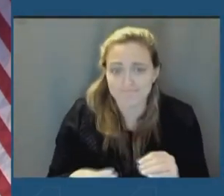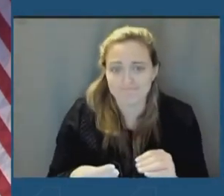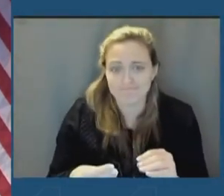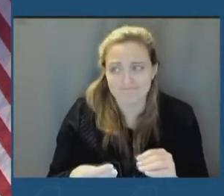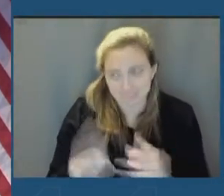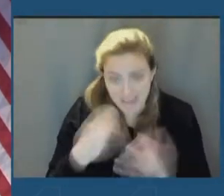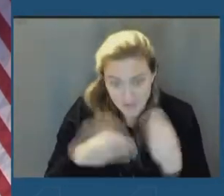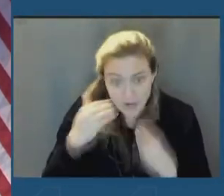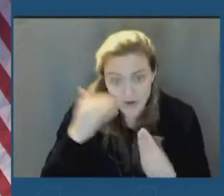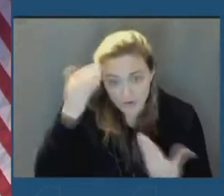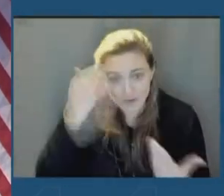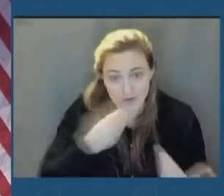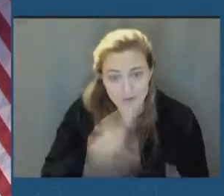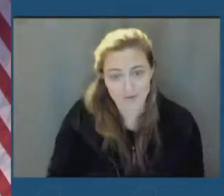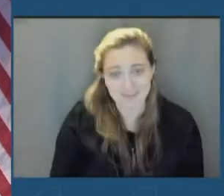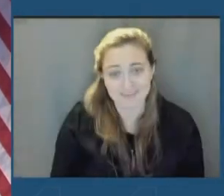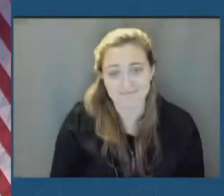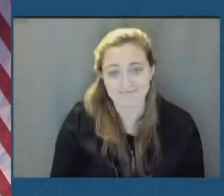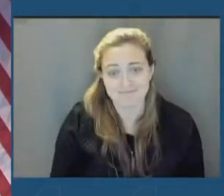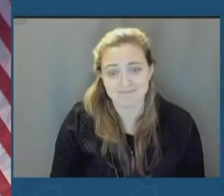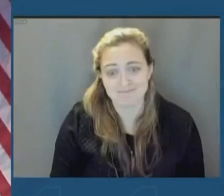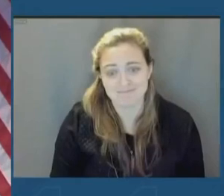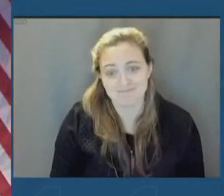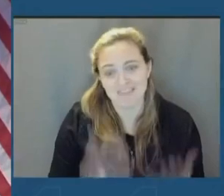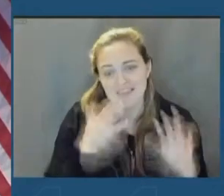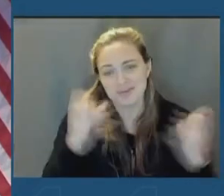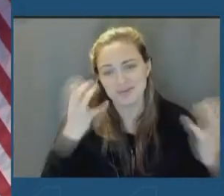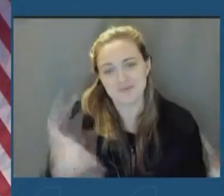Korean food. Thank you so much.